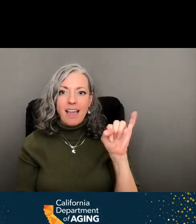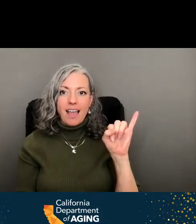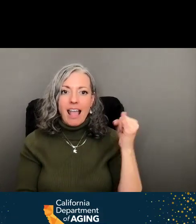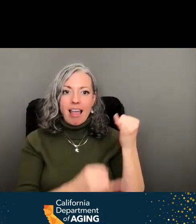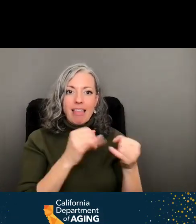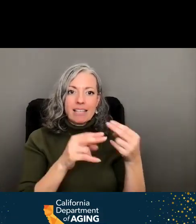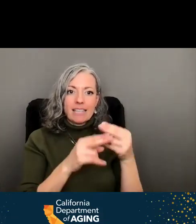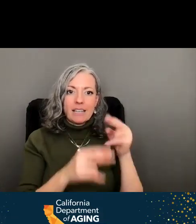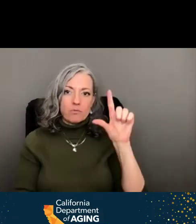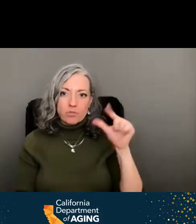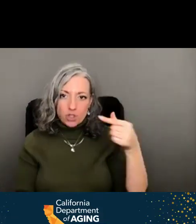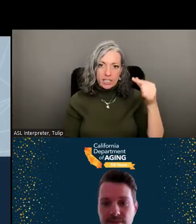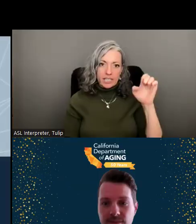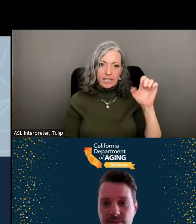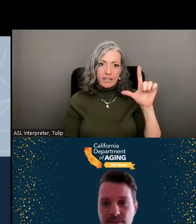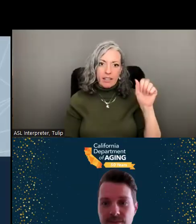Eli?